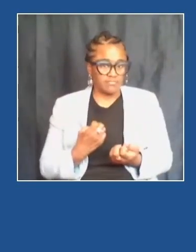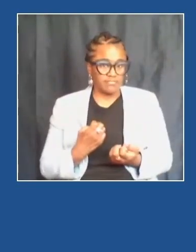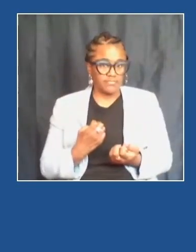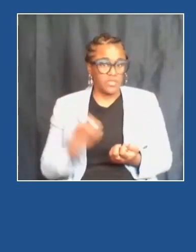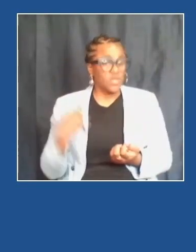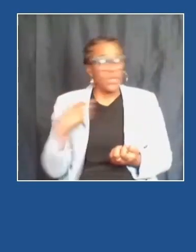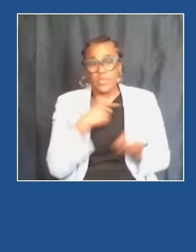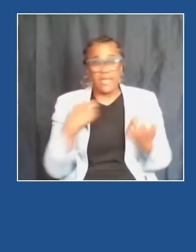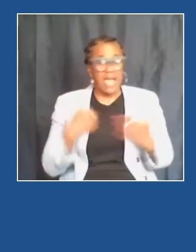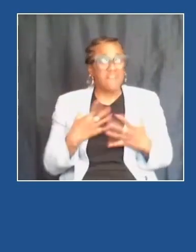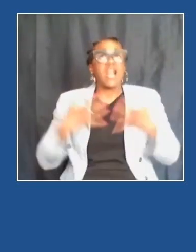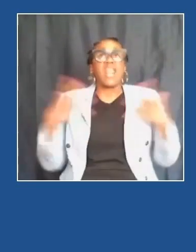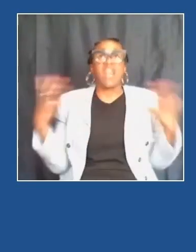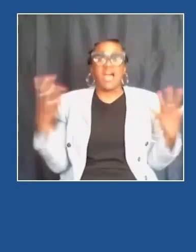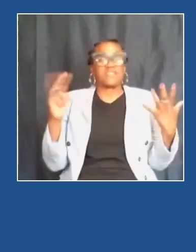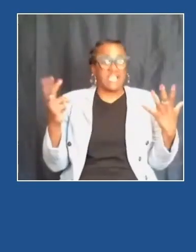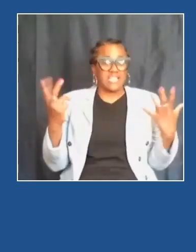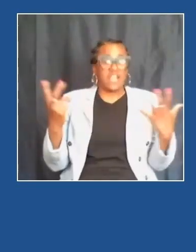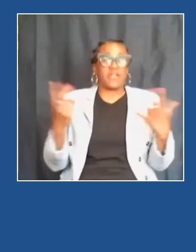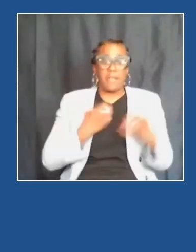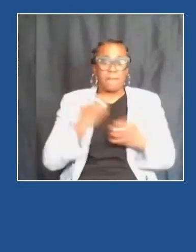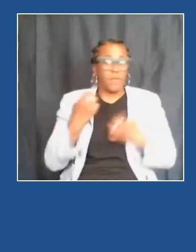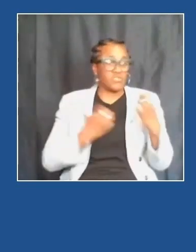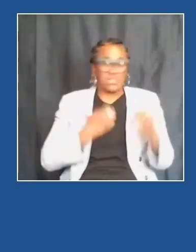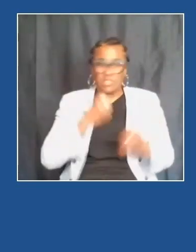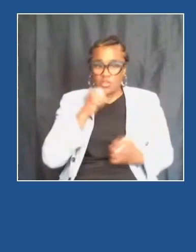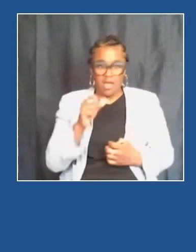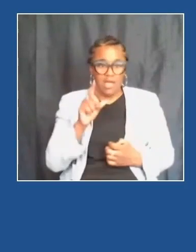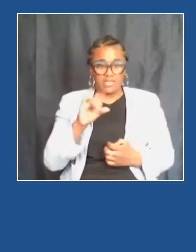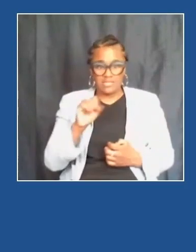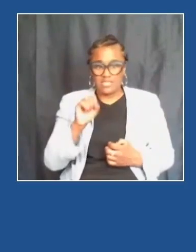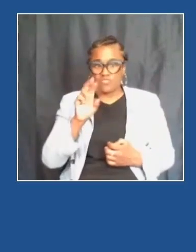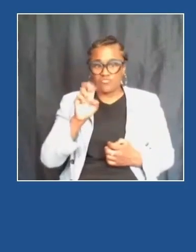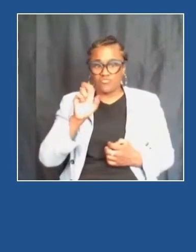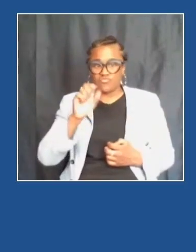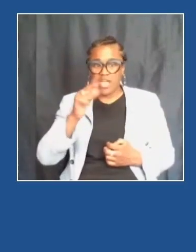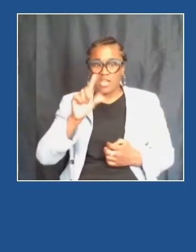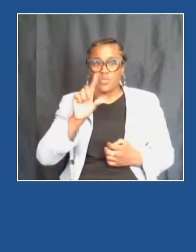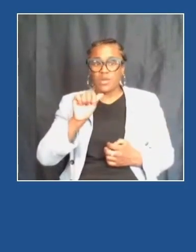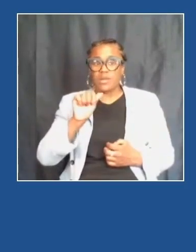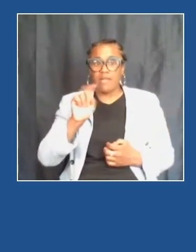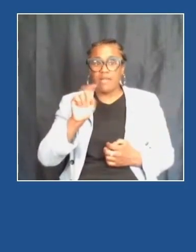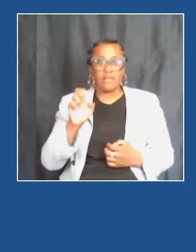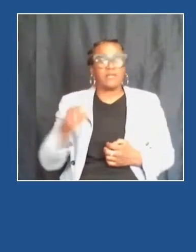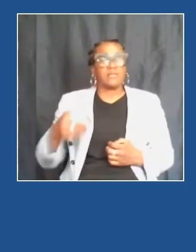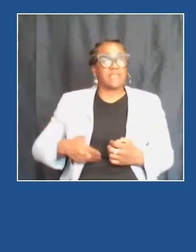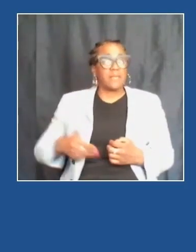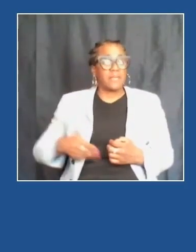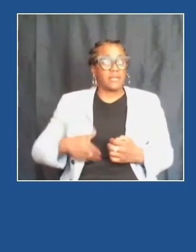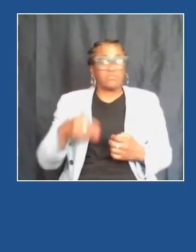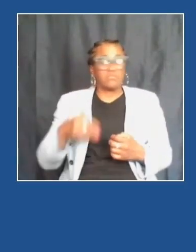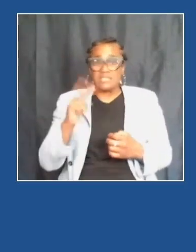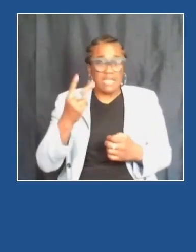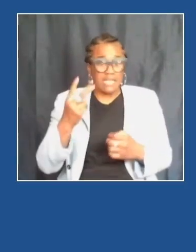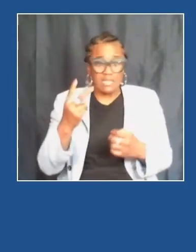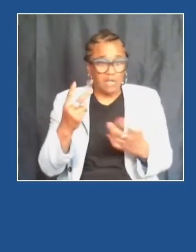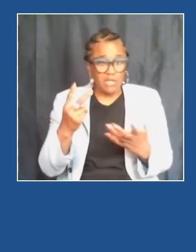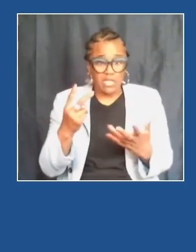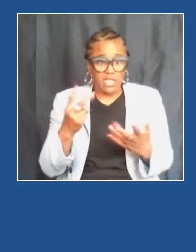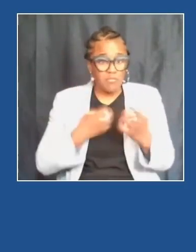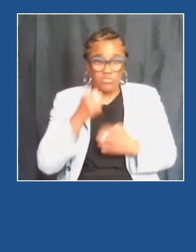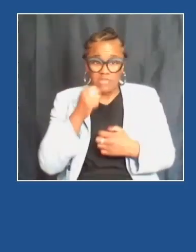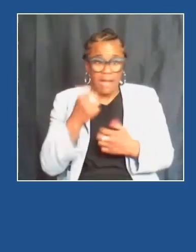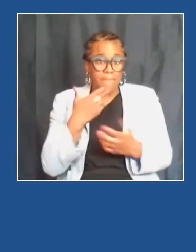have lots of secondary emotions that are not at all dysregulated, right? So it's not like secondary emotions are bad. They're not bad, but